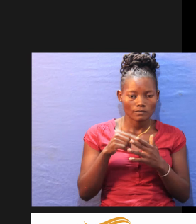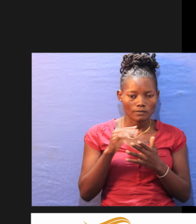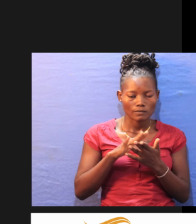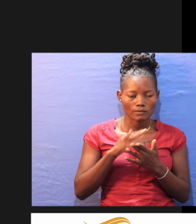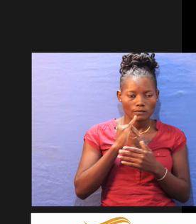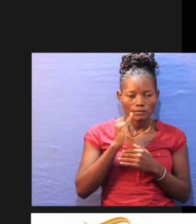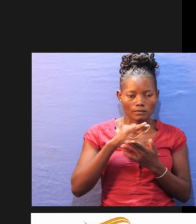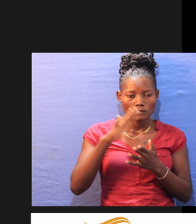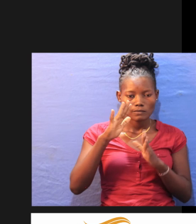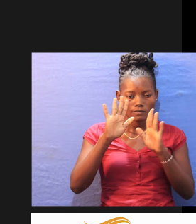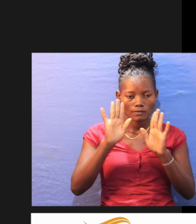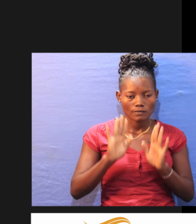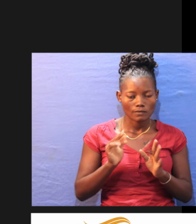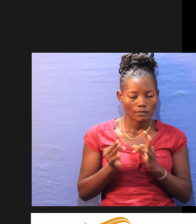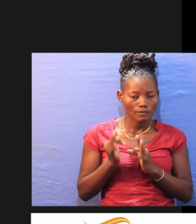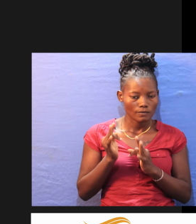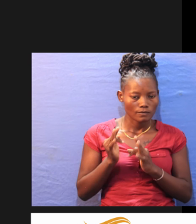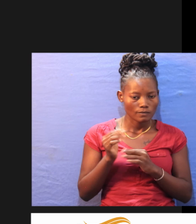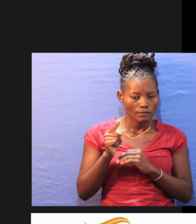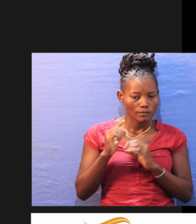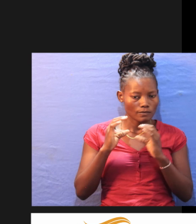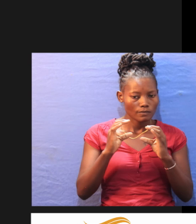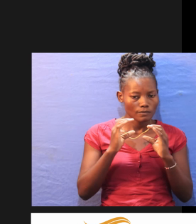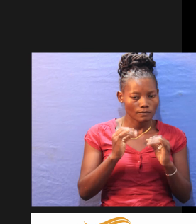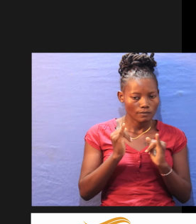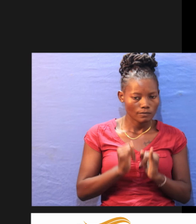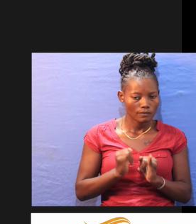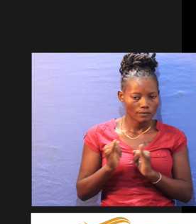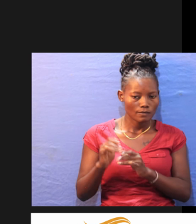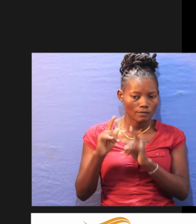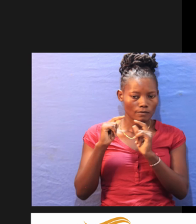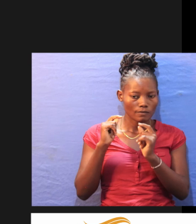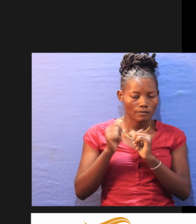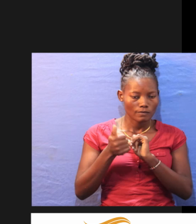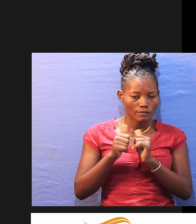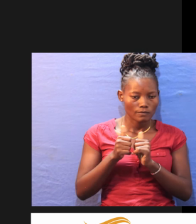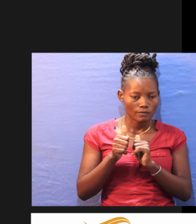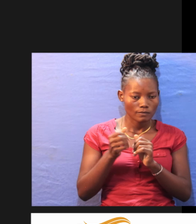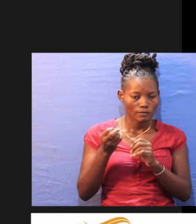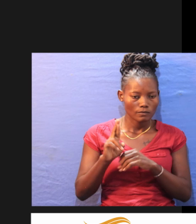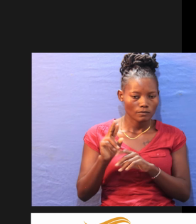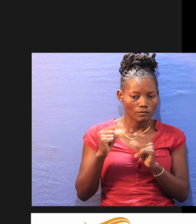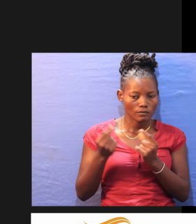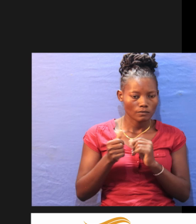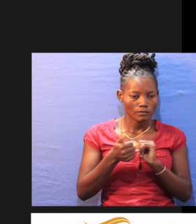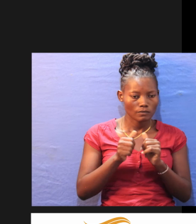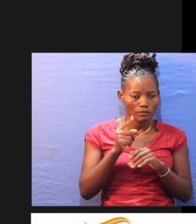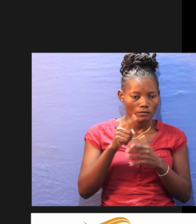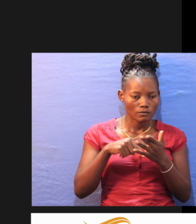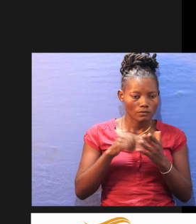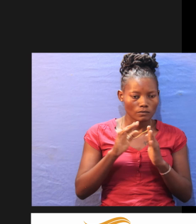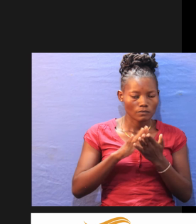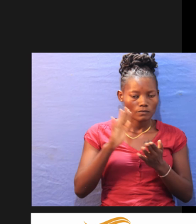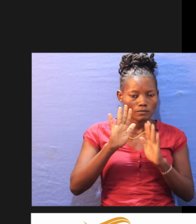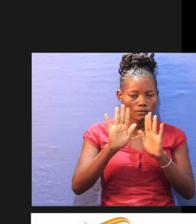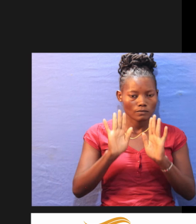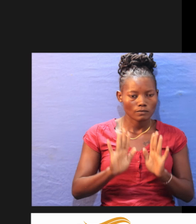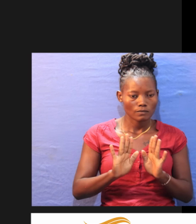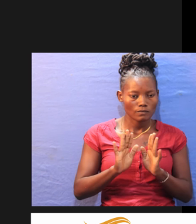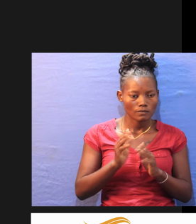if you are coaching an individual sport or a group sport, what is more important is